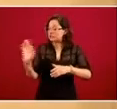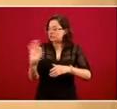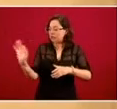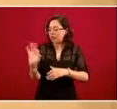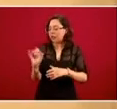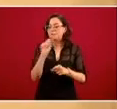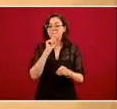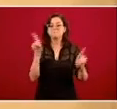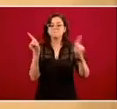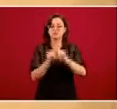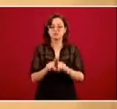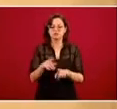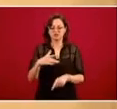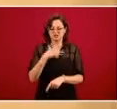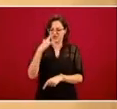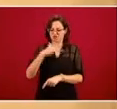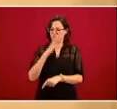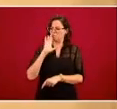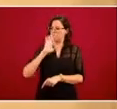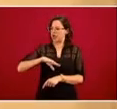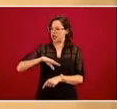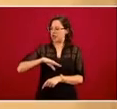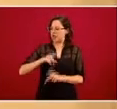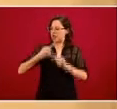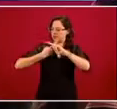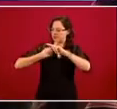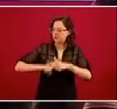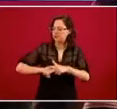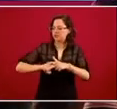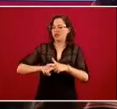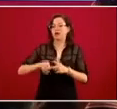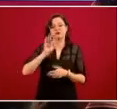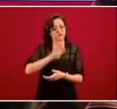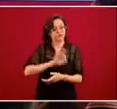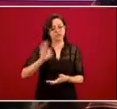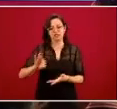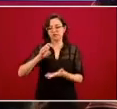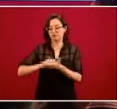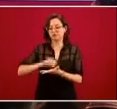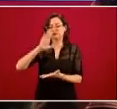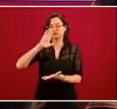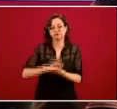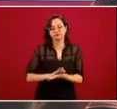curve for the suspect cases, and this is presented taking